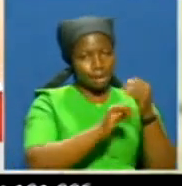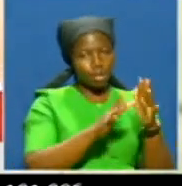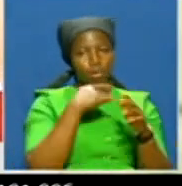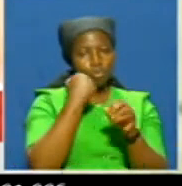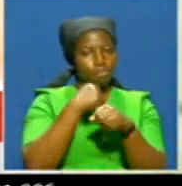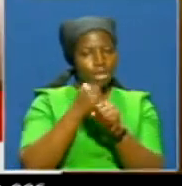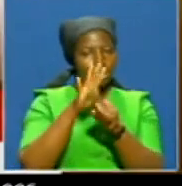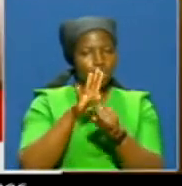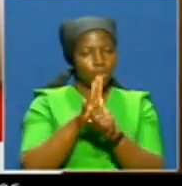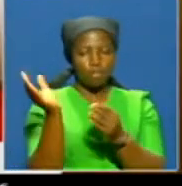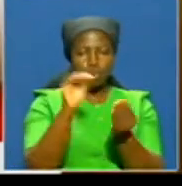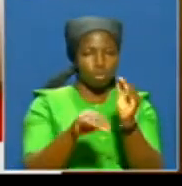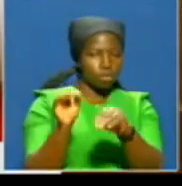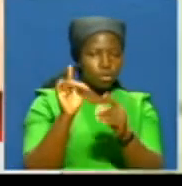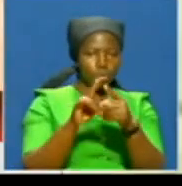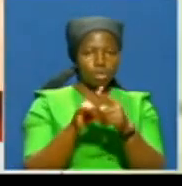welfare of the nation.